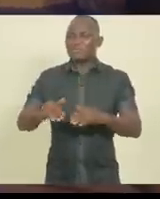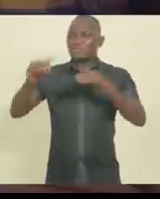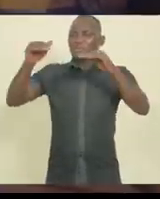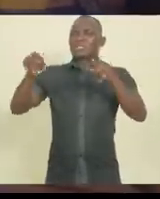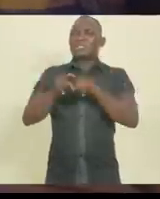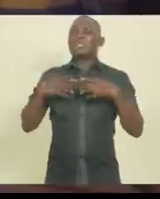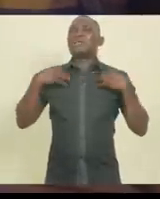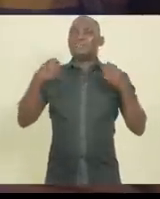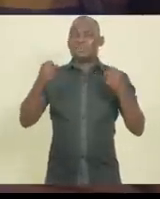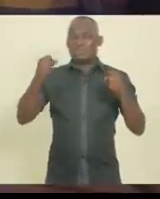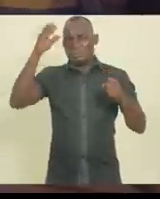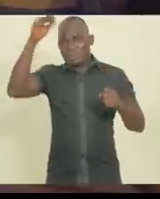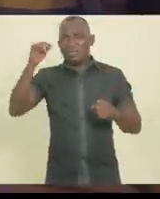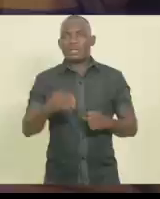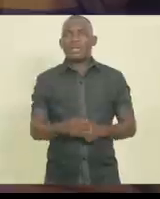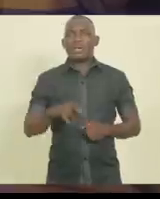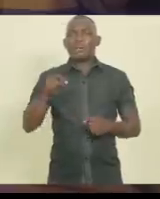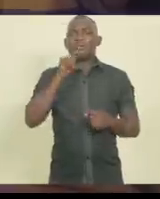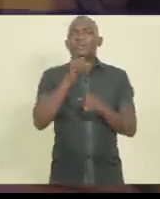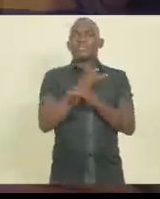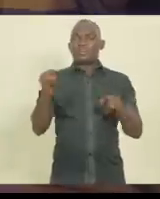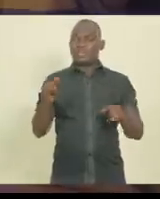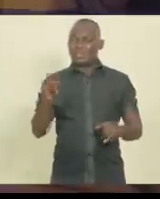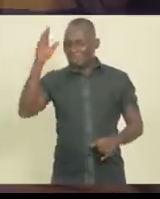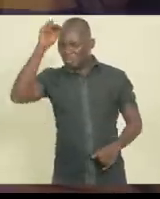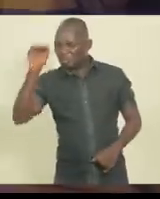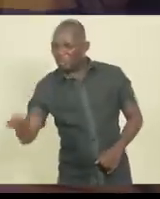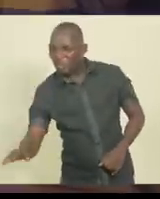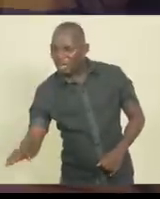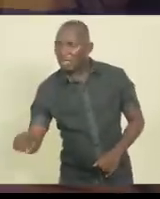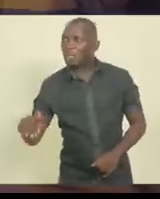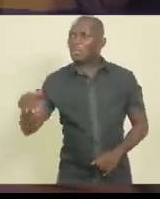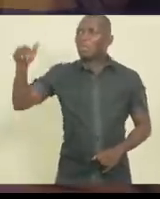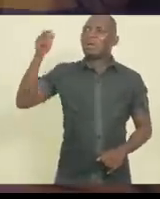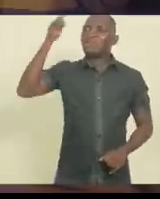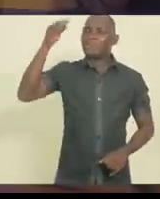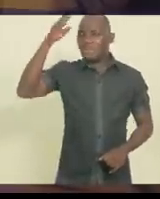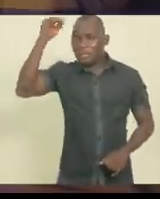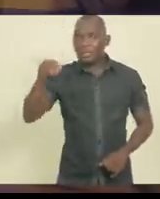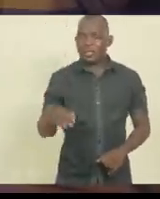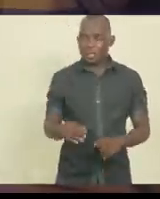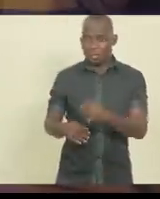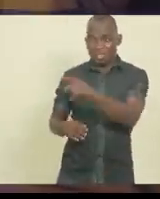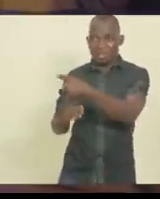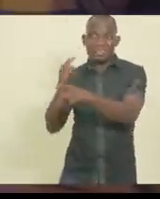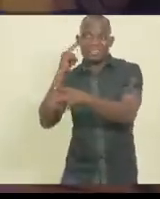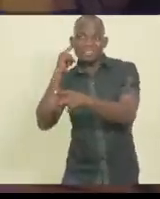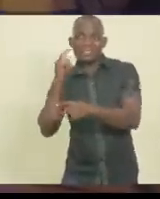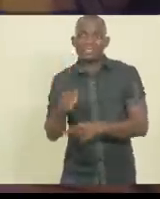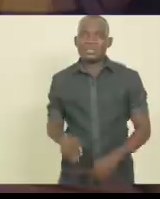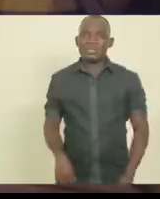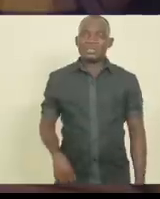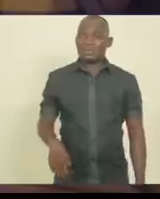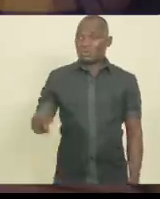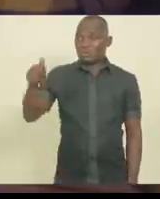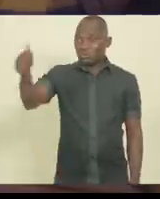man. Madam, listen. It is your job to go out there, look for money to take care of your